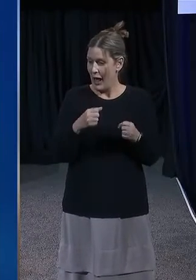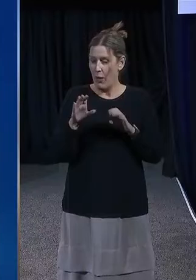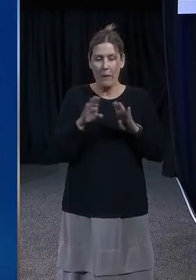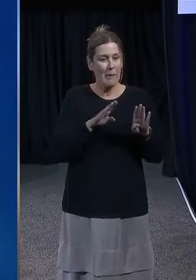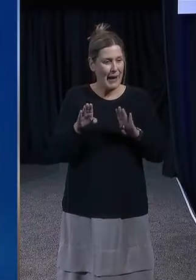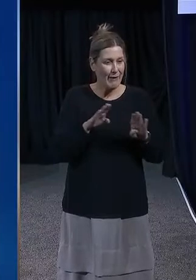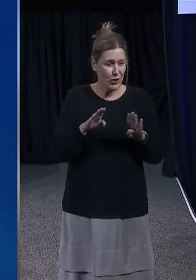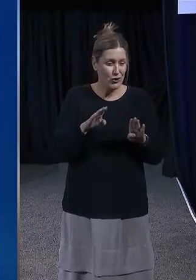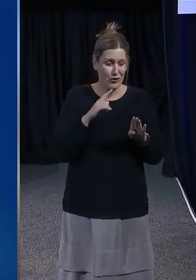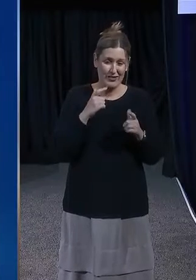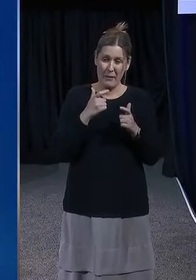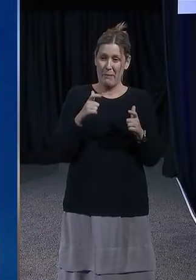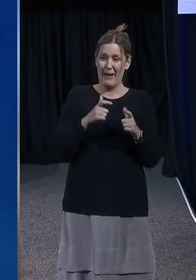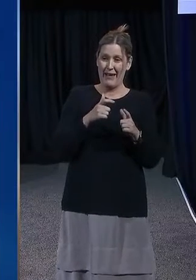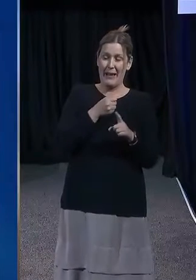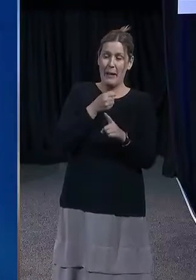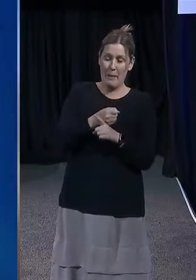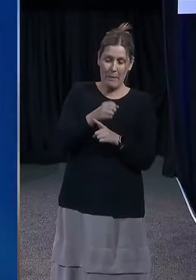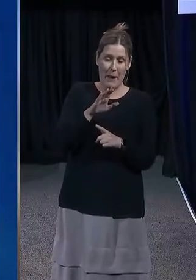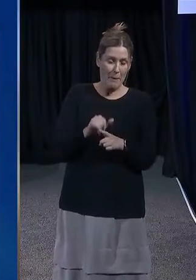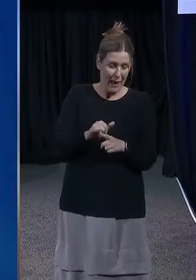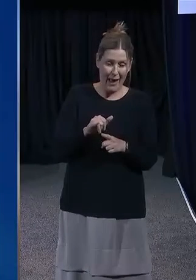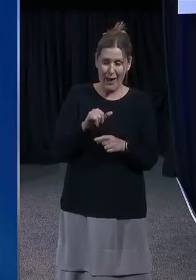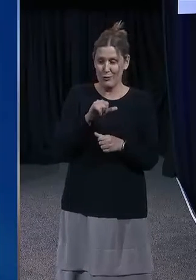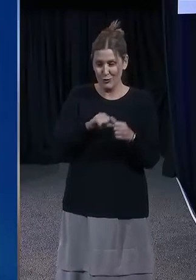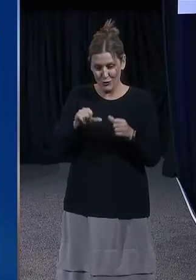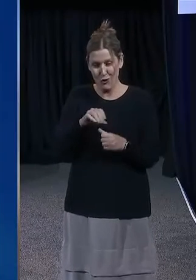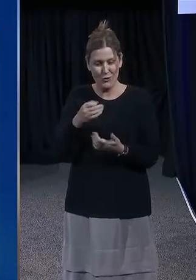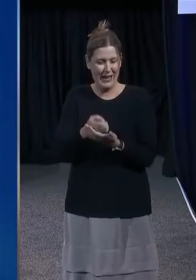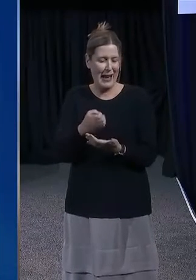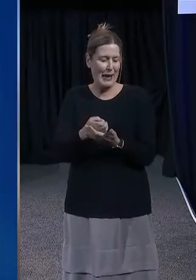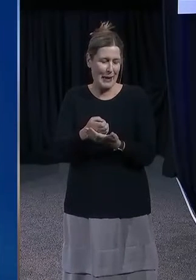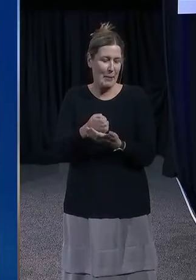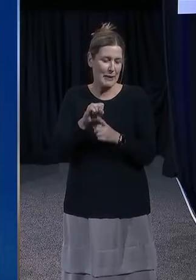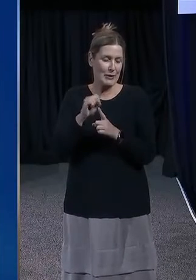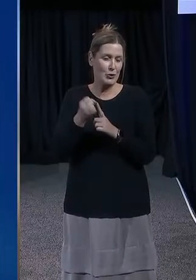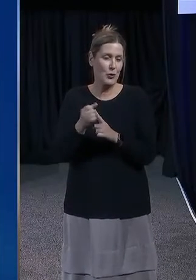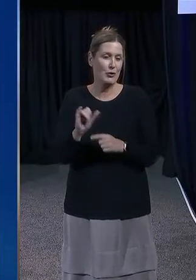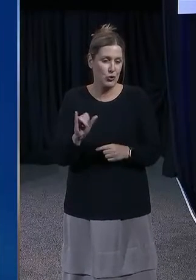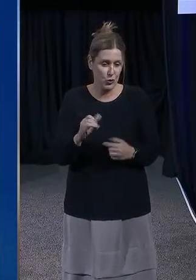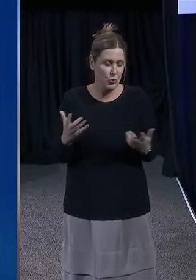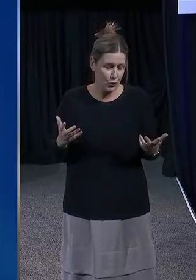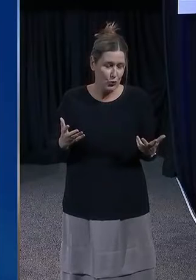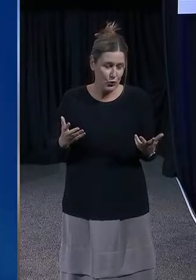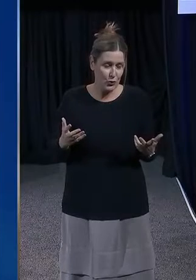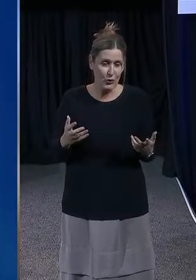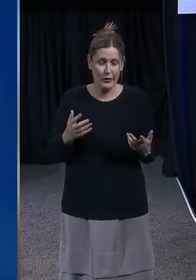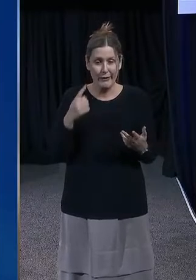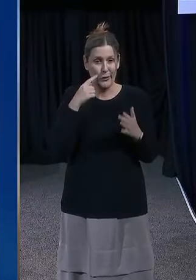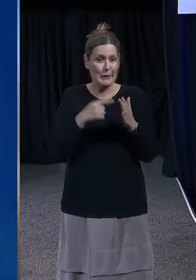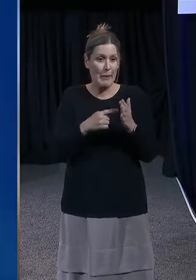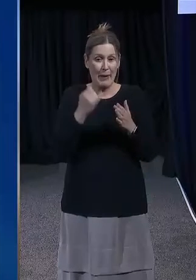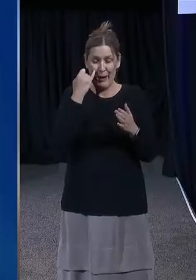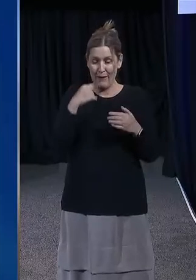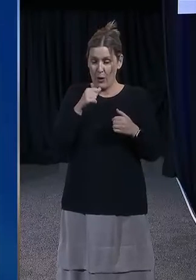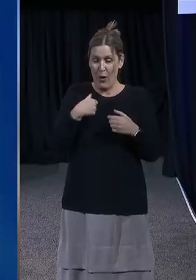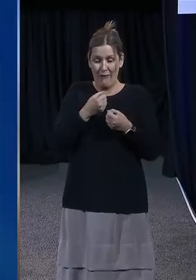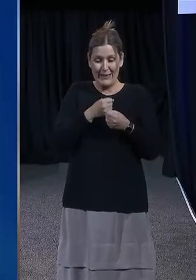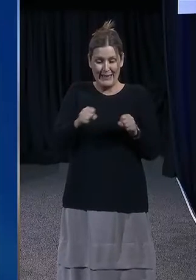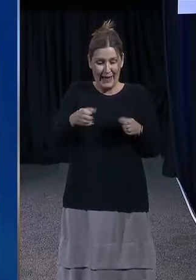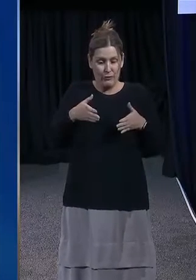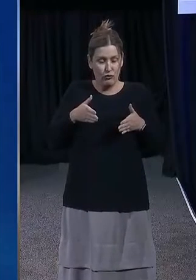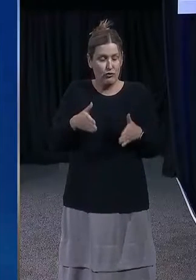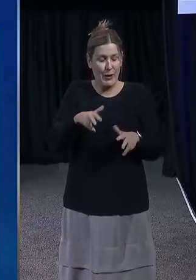is largely impacted by social and economic conditions also. After all, if I don't have a safe street to walk on,